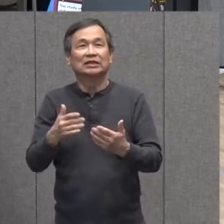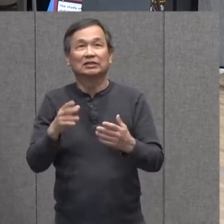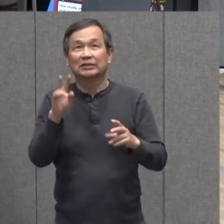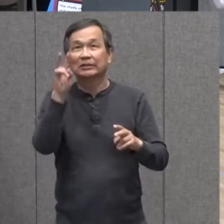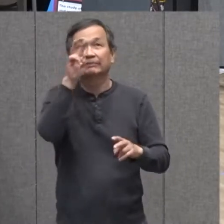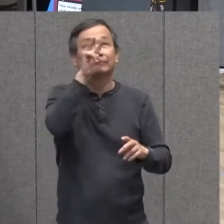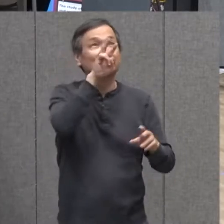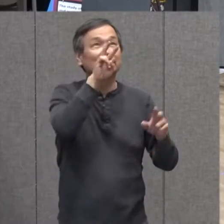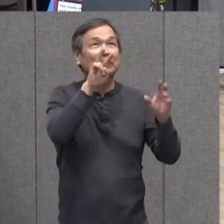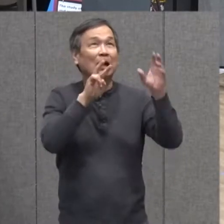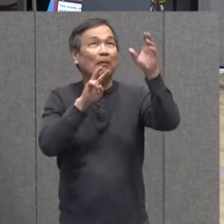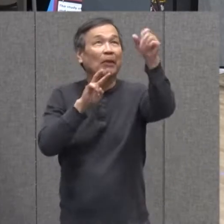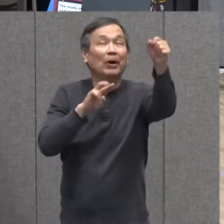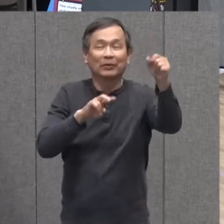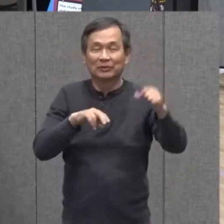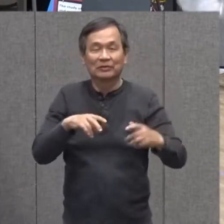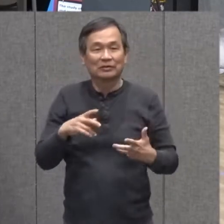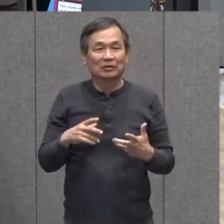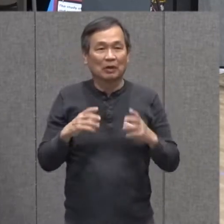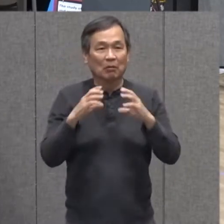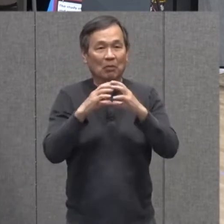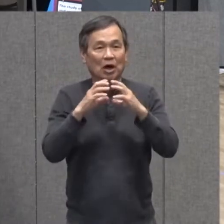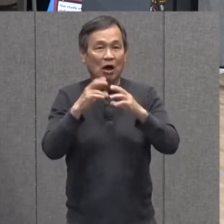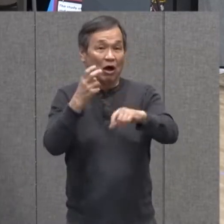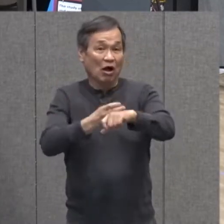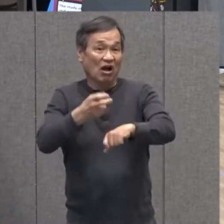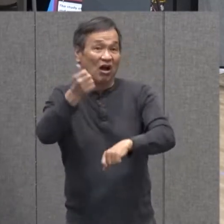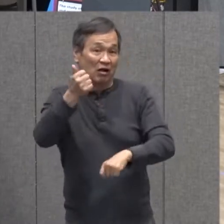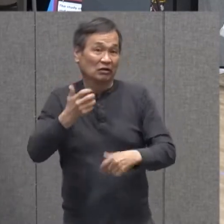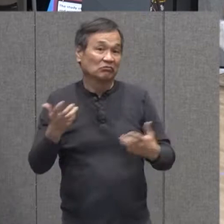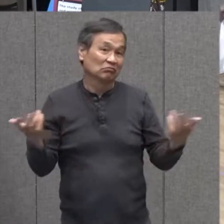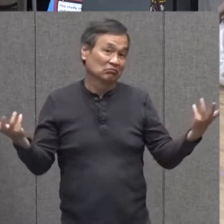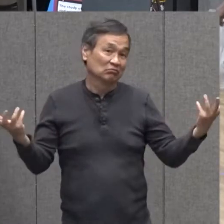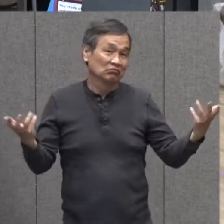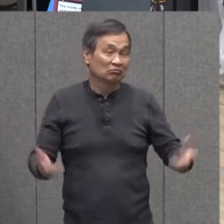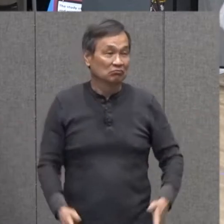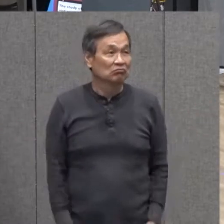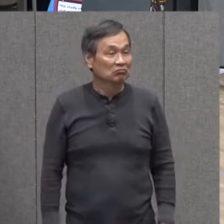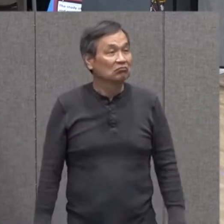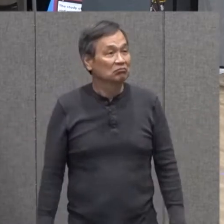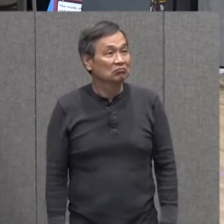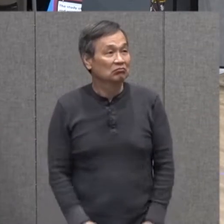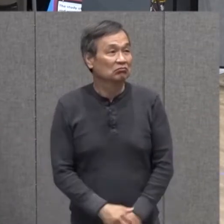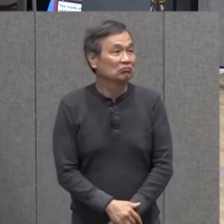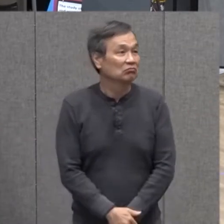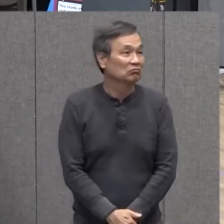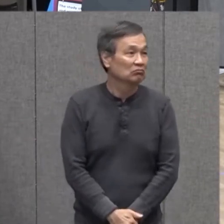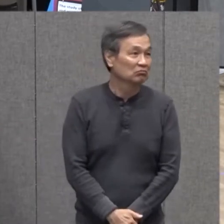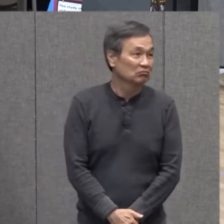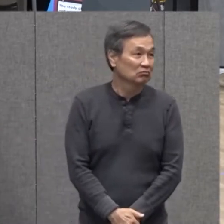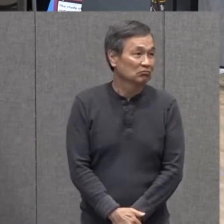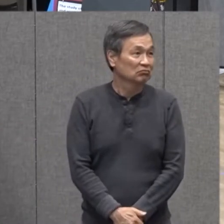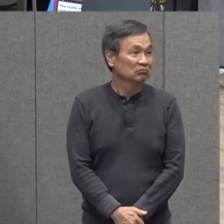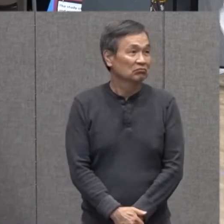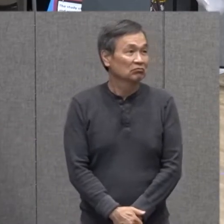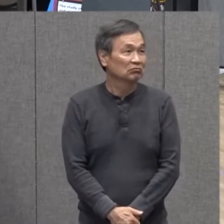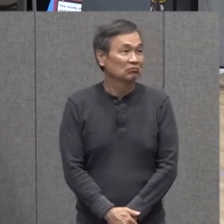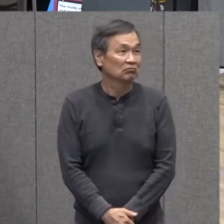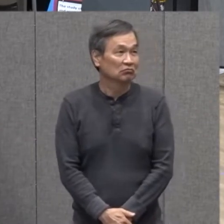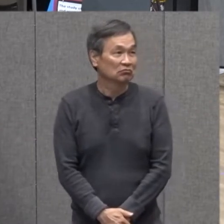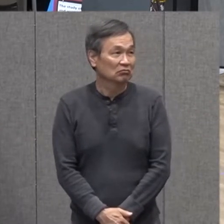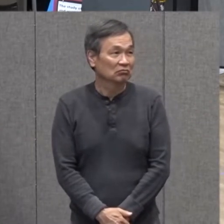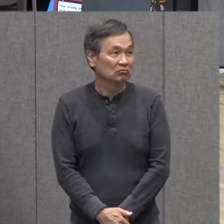track, easier for you to grab. La bolsa es más liviana, mucho más liviana, es más fácil tirarla, se